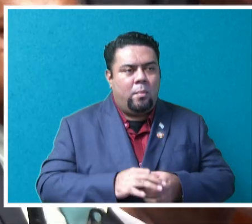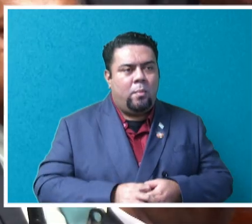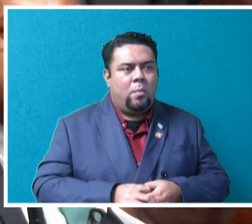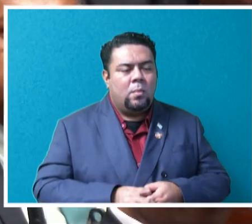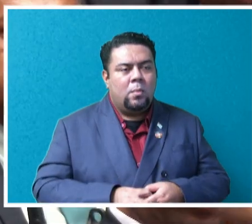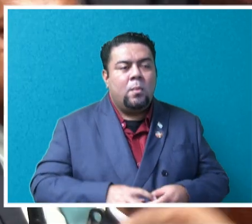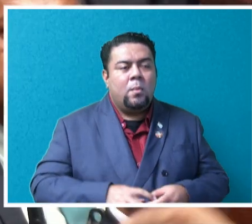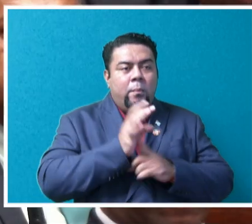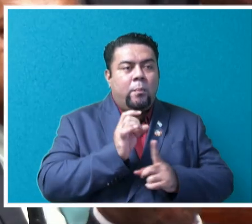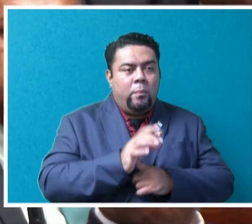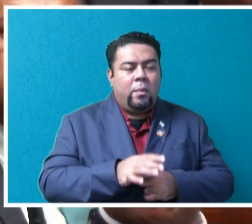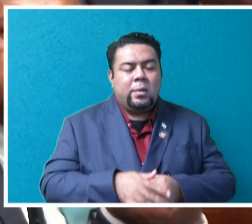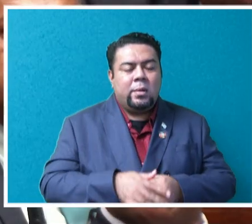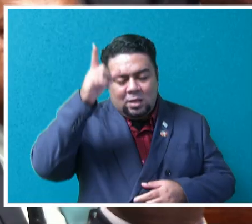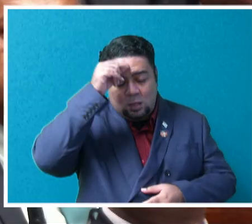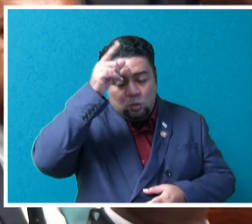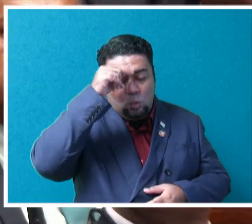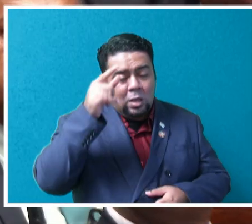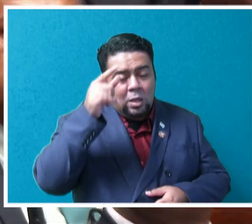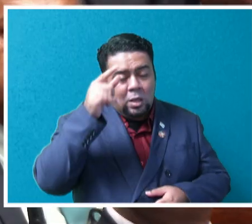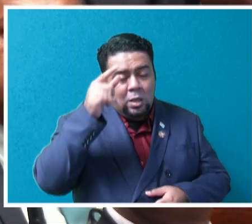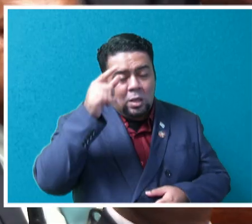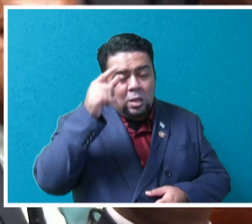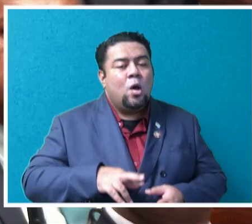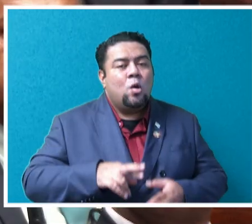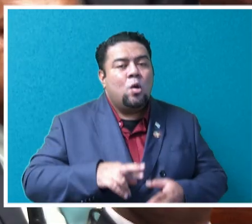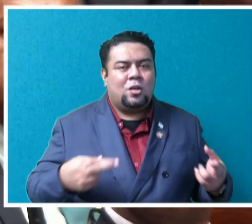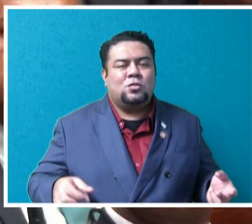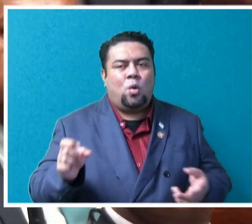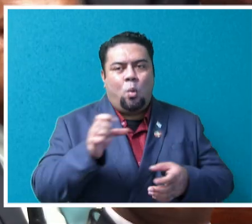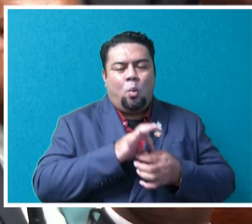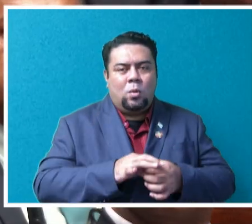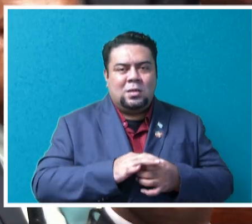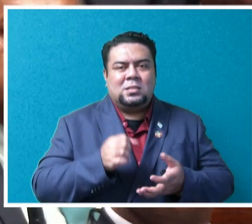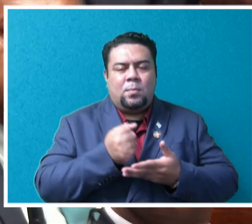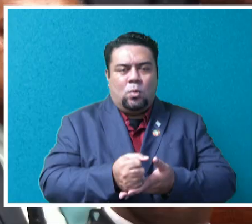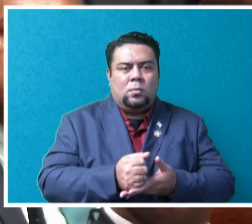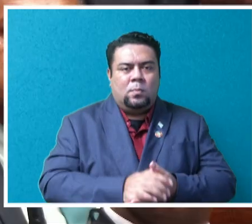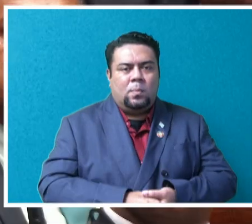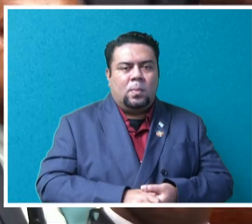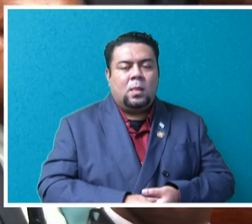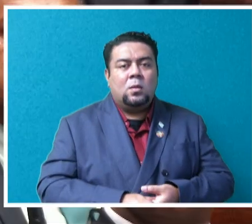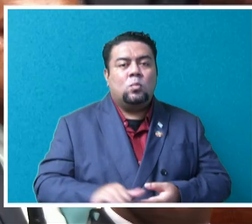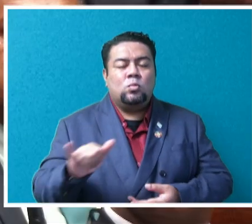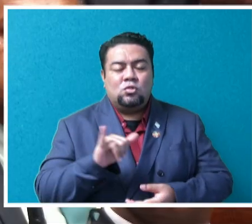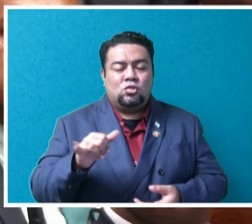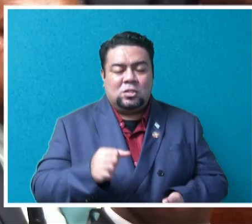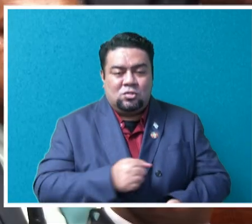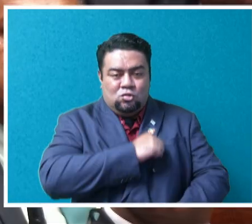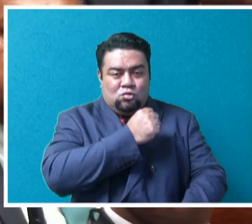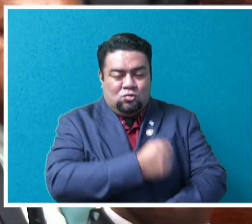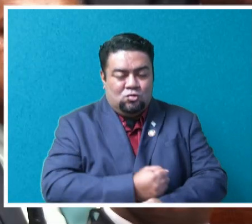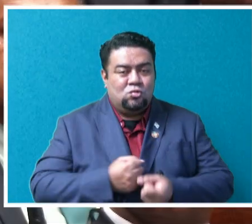instrument is the iTaukei Resource Owners Support Fund, which has been strengthened into